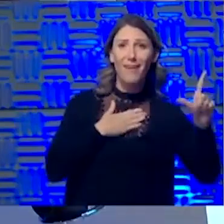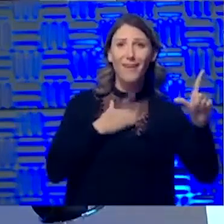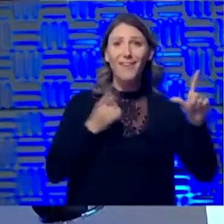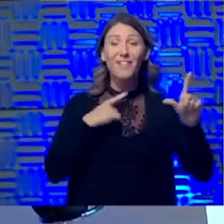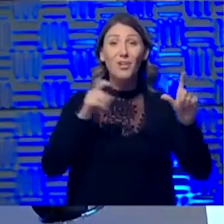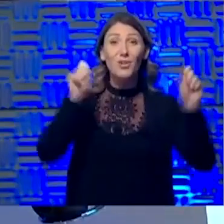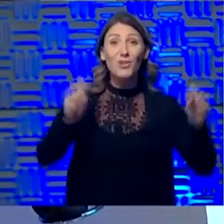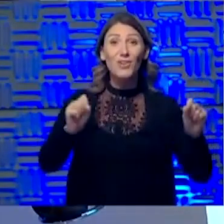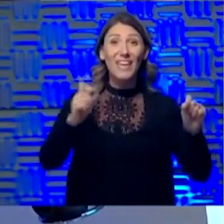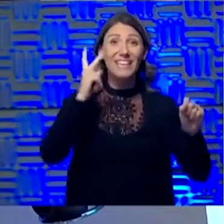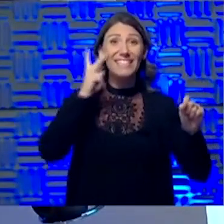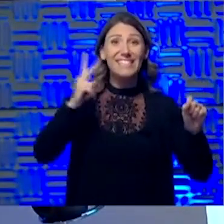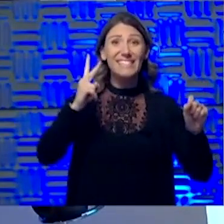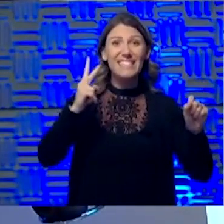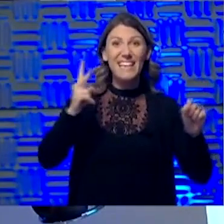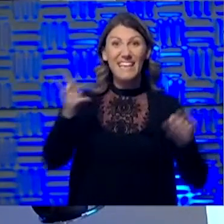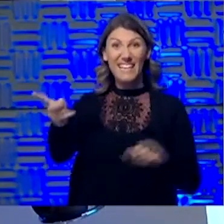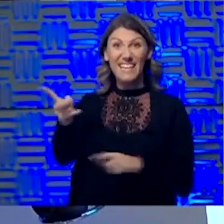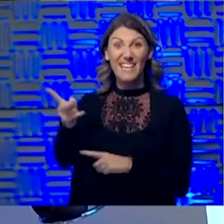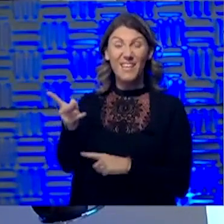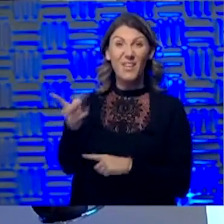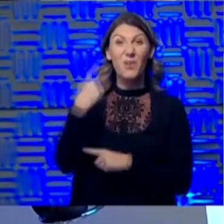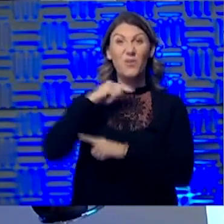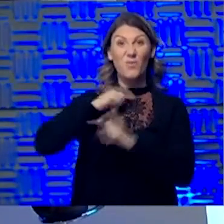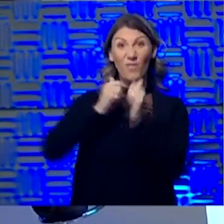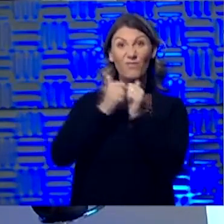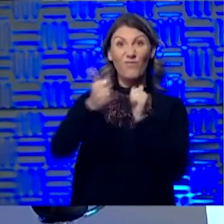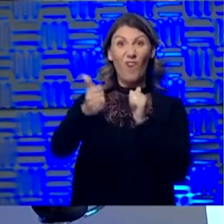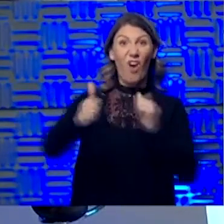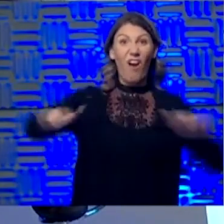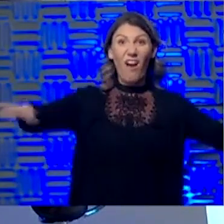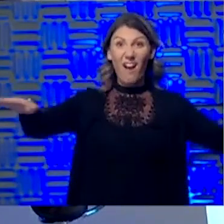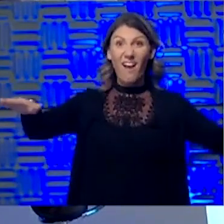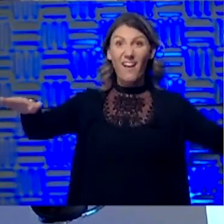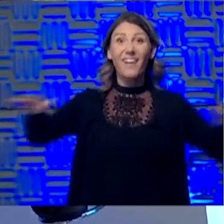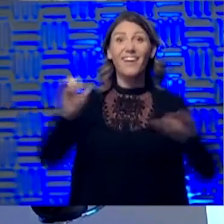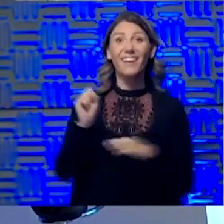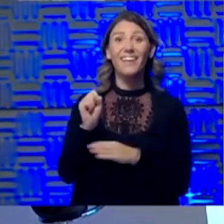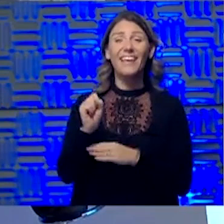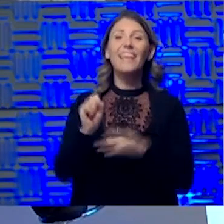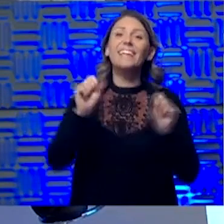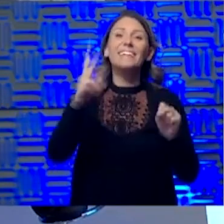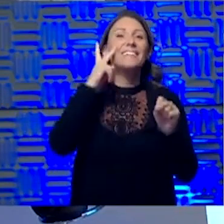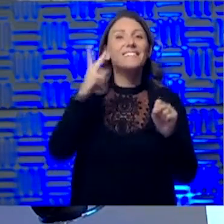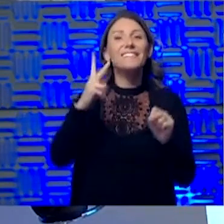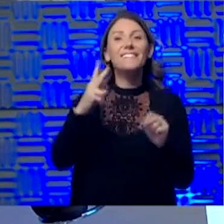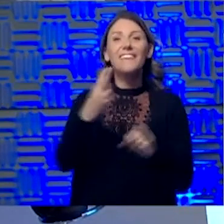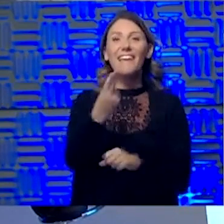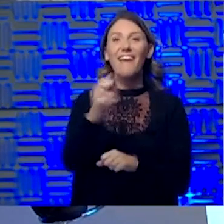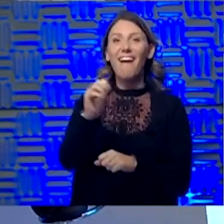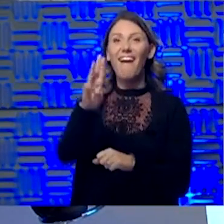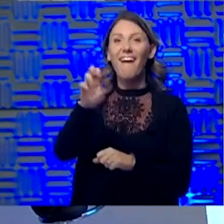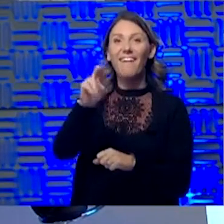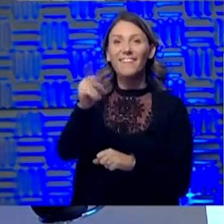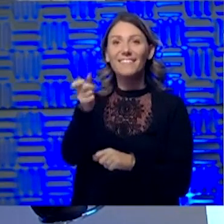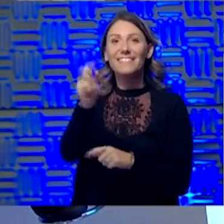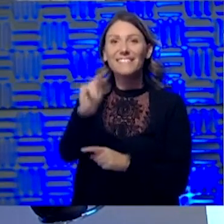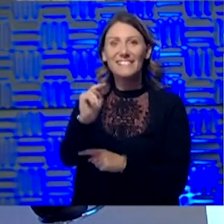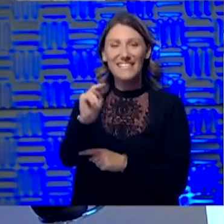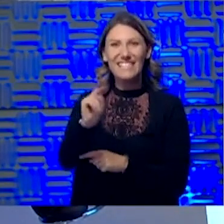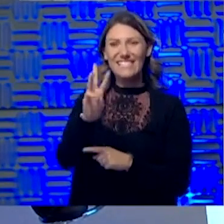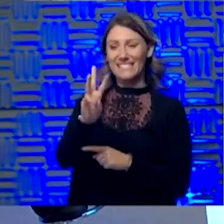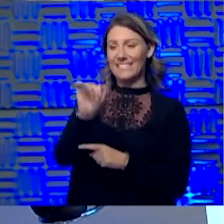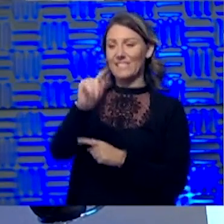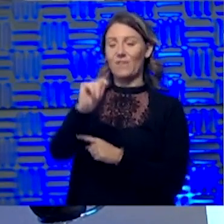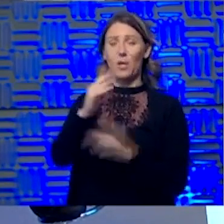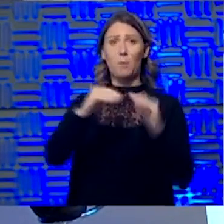as you could guess. Look at that. We're pretty far apart. Now let's look at Hawkinson. Oh, man, we are right there, right at 6 feet. So we're